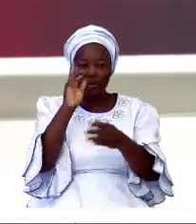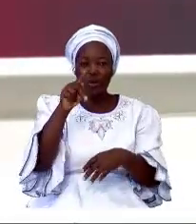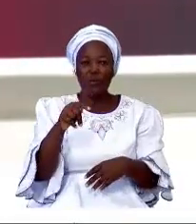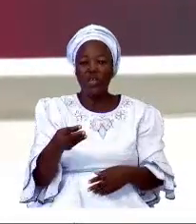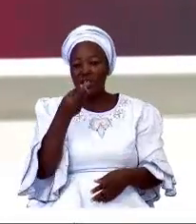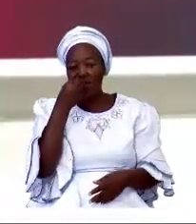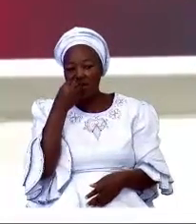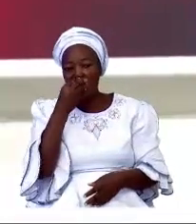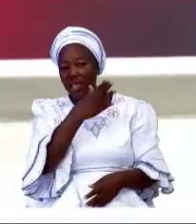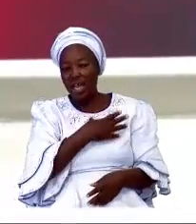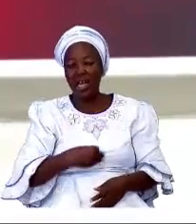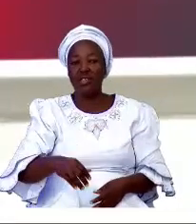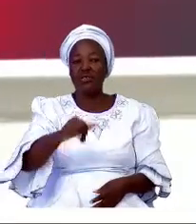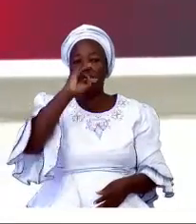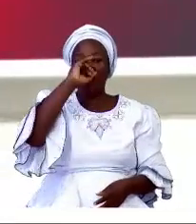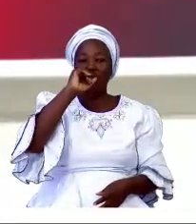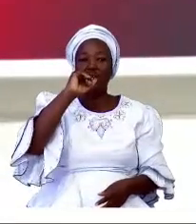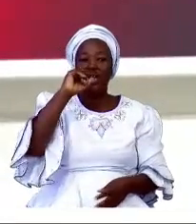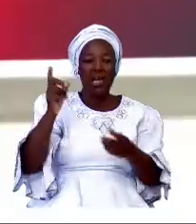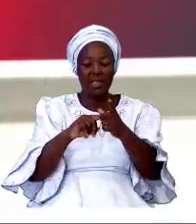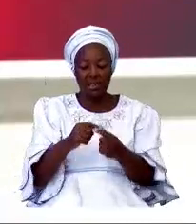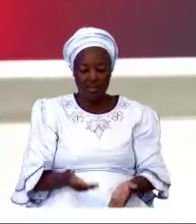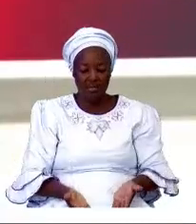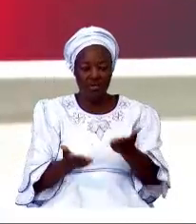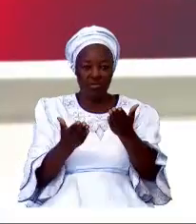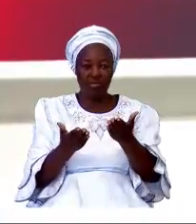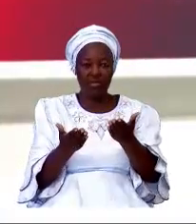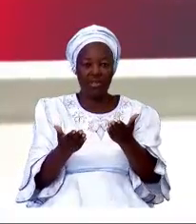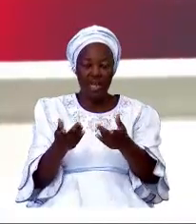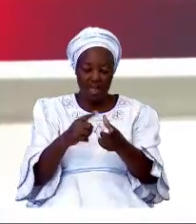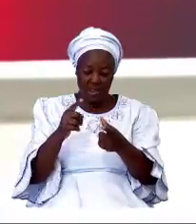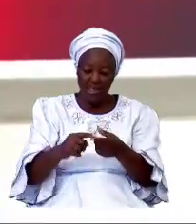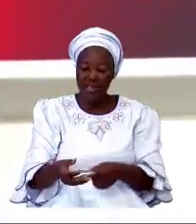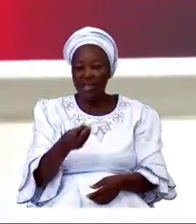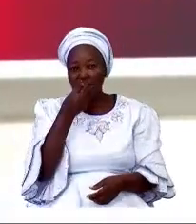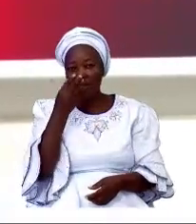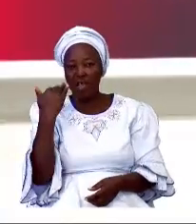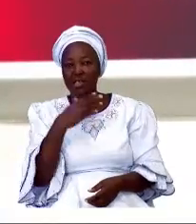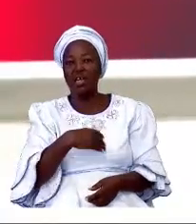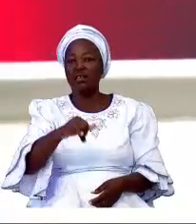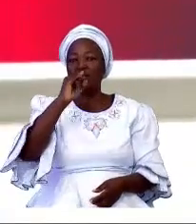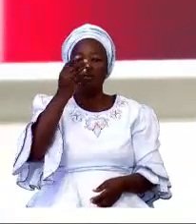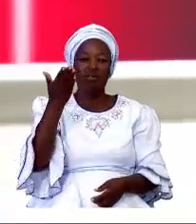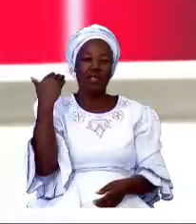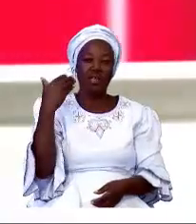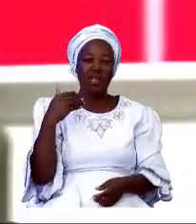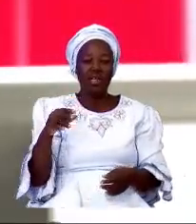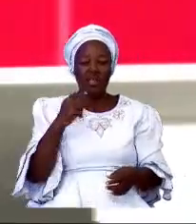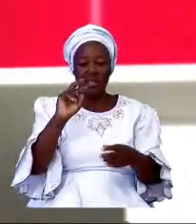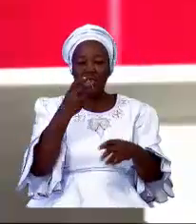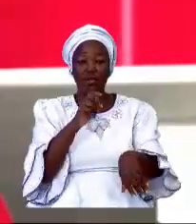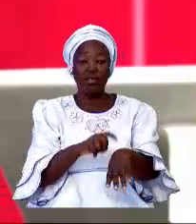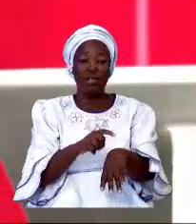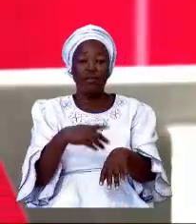drink for him, and said, rise up, eat and drink. And he rose up, and